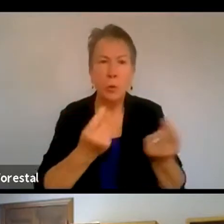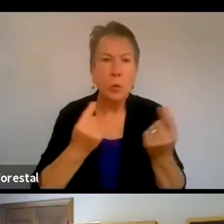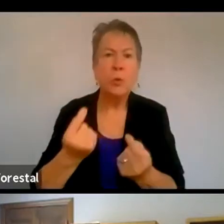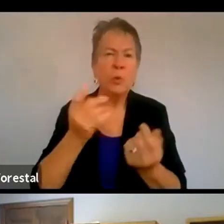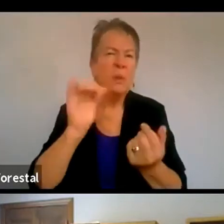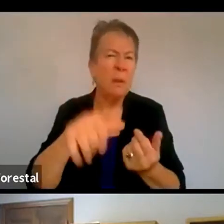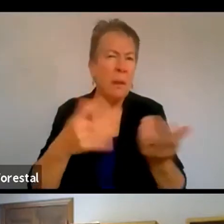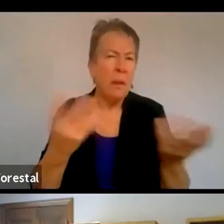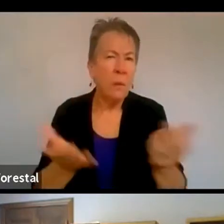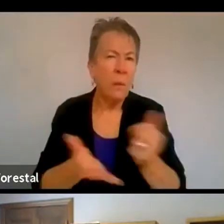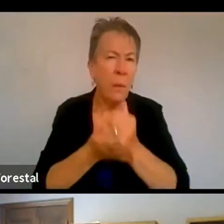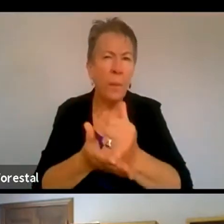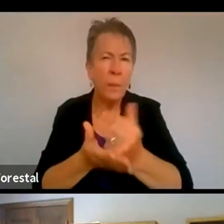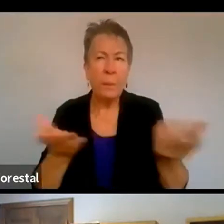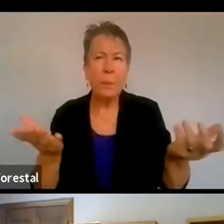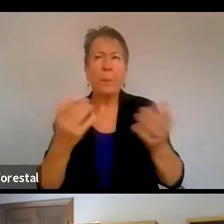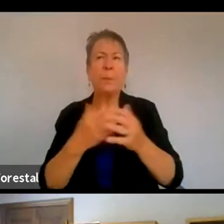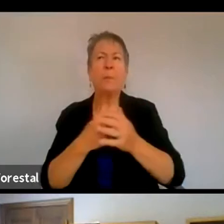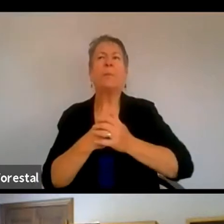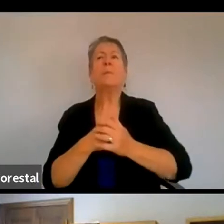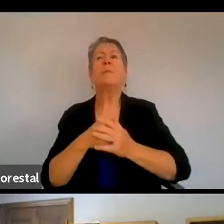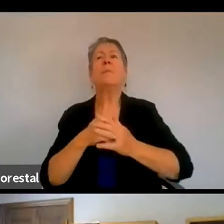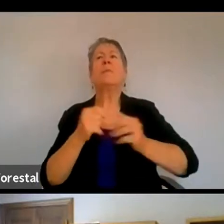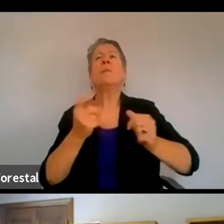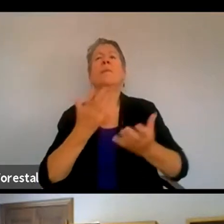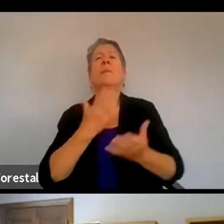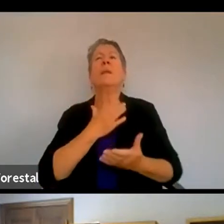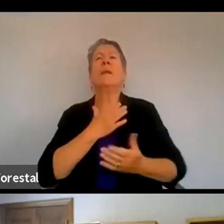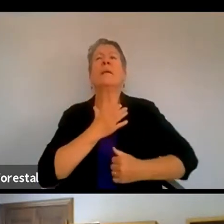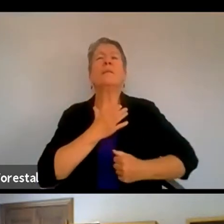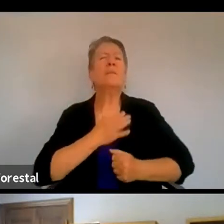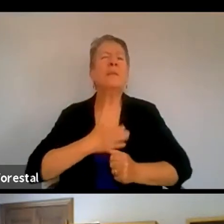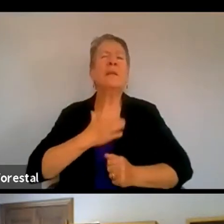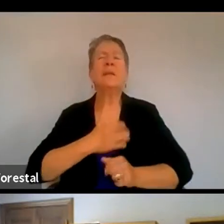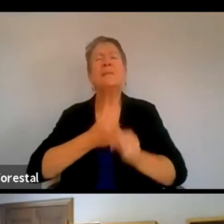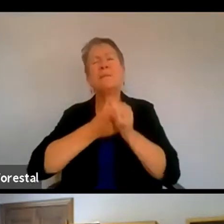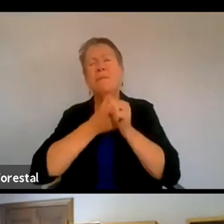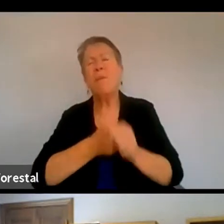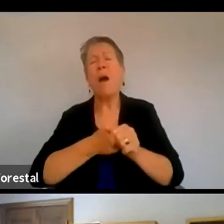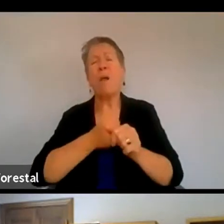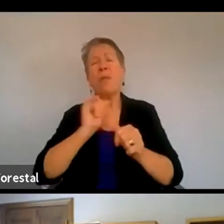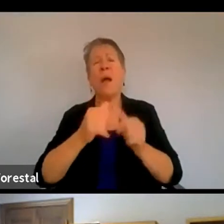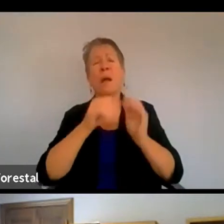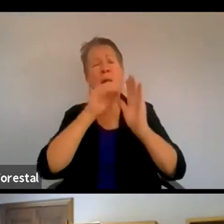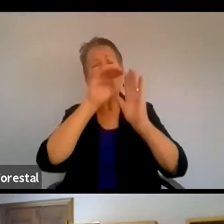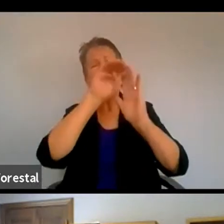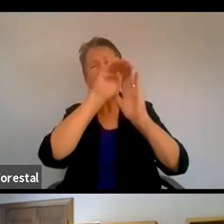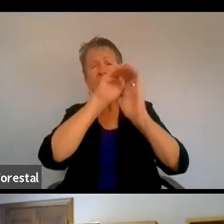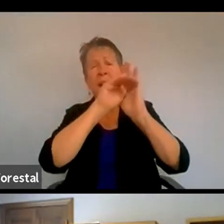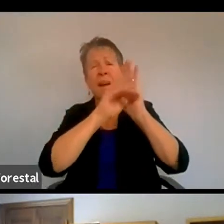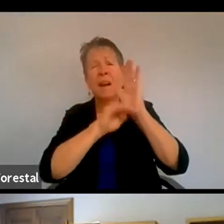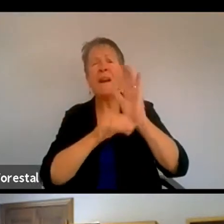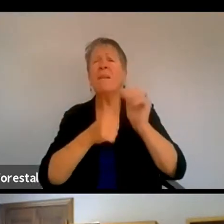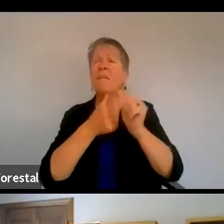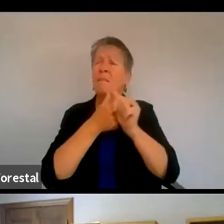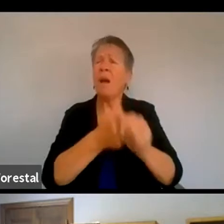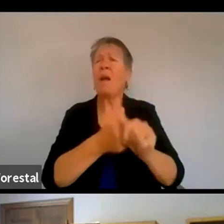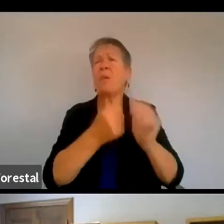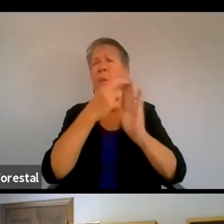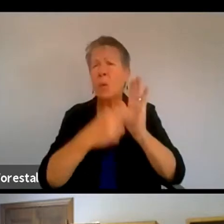to all of our safeguarding measures. It's all we have. Practice social distancing, wear a face